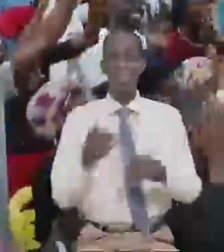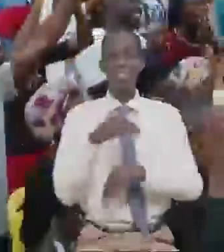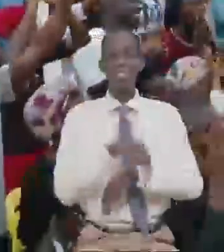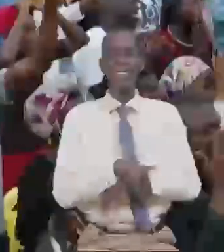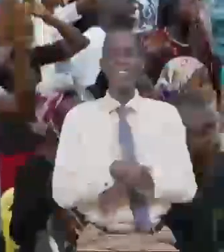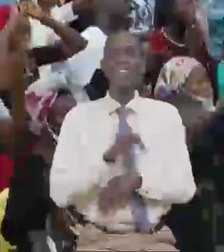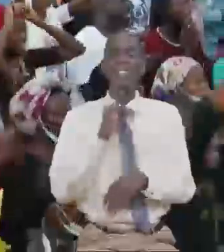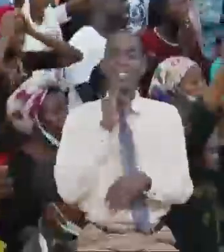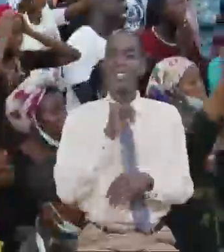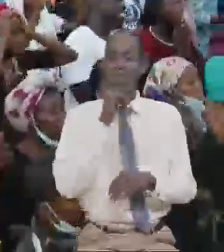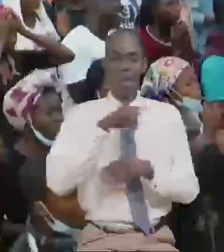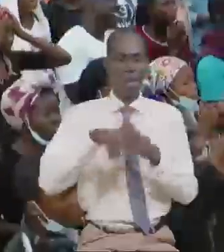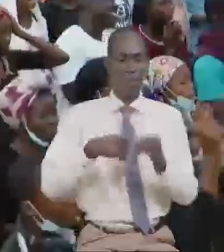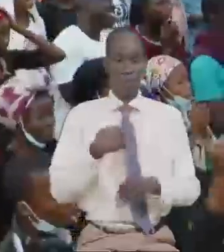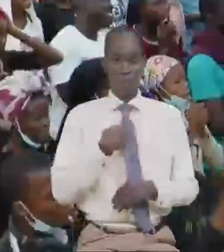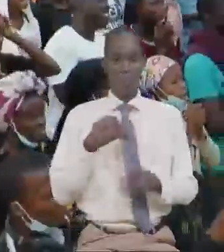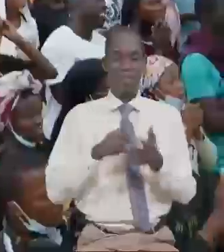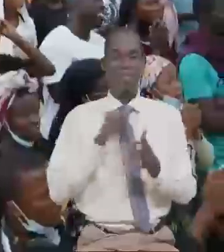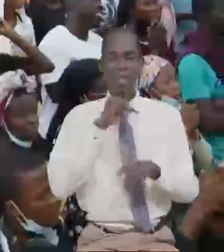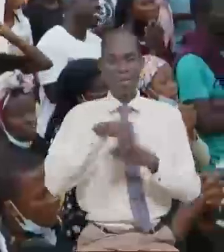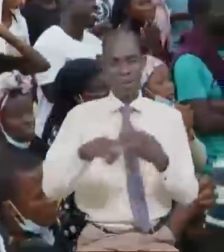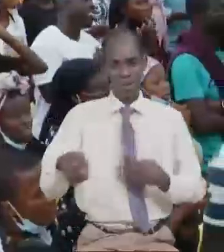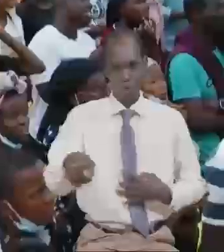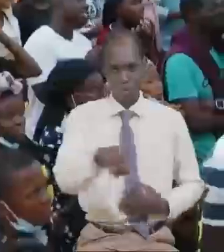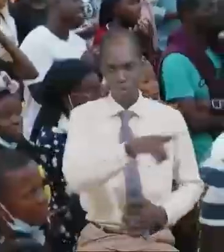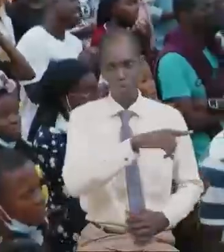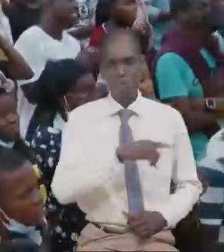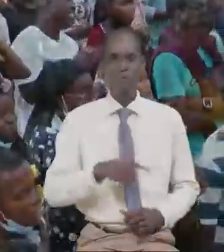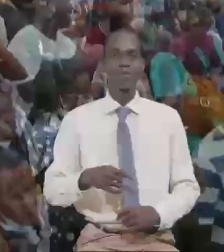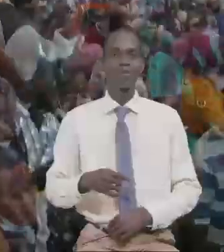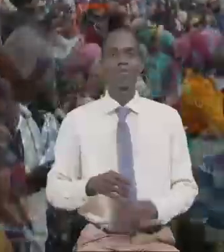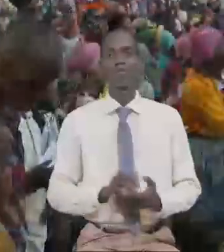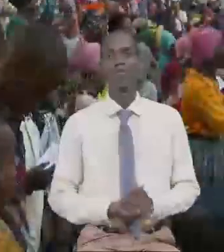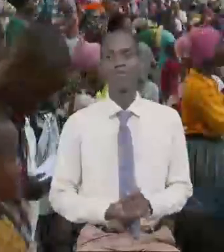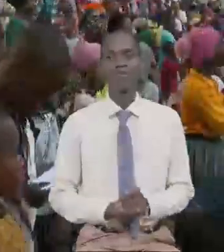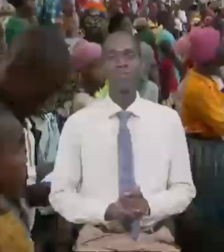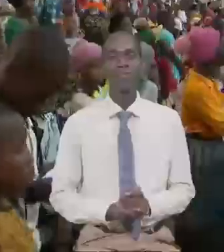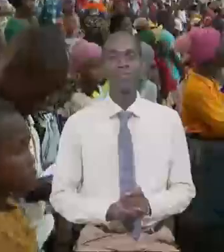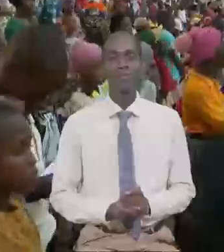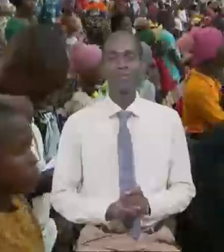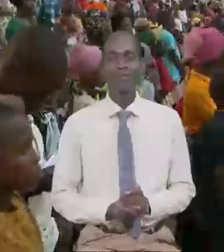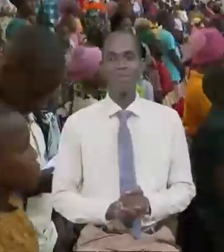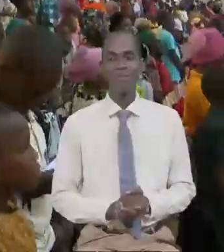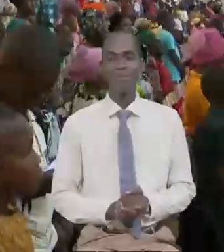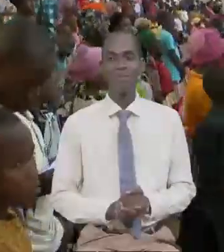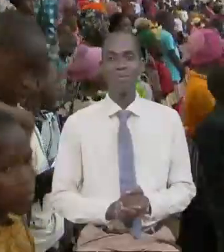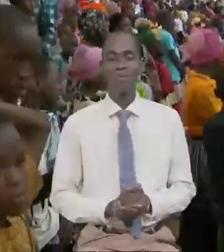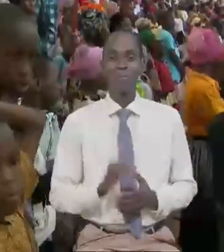I come to lift up the VIPs of the hour.